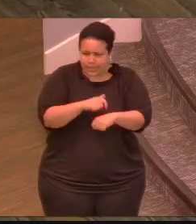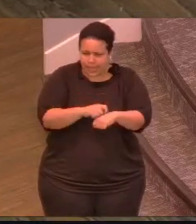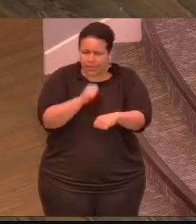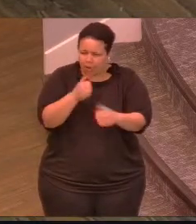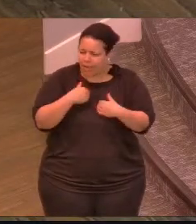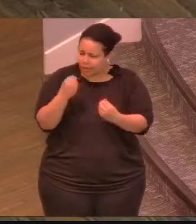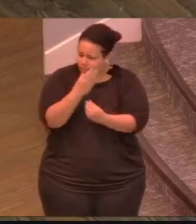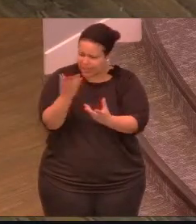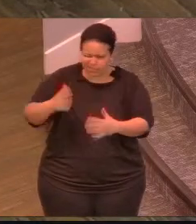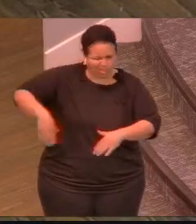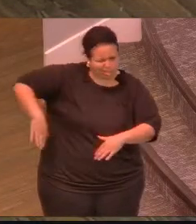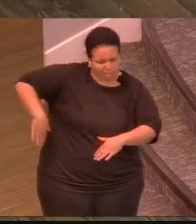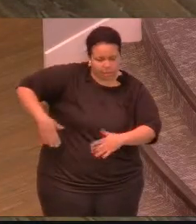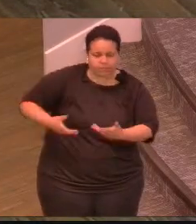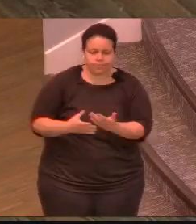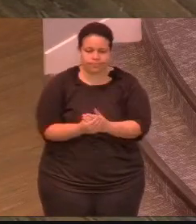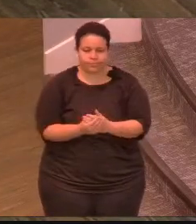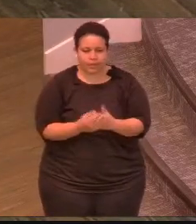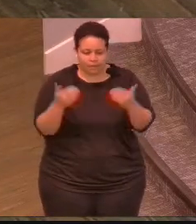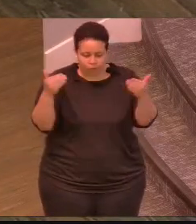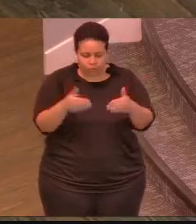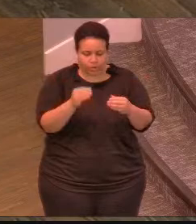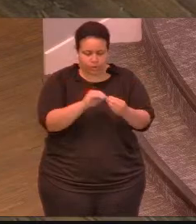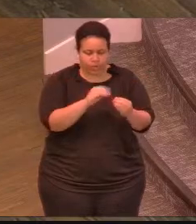just focus on number 1 and 2 for now.